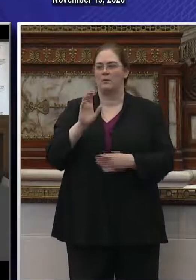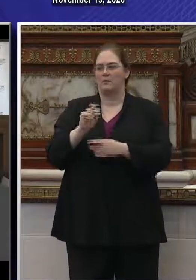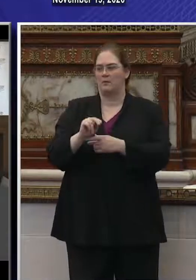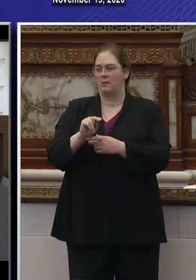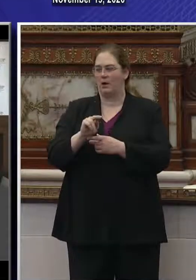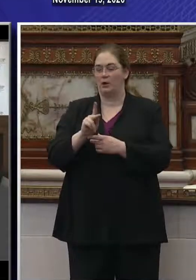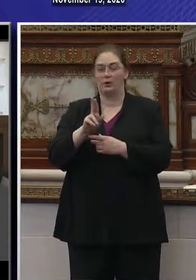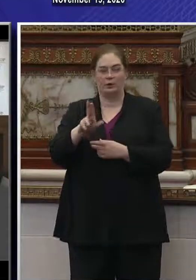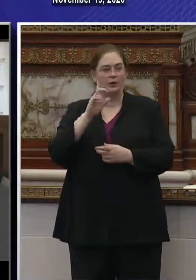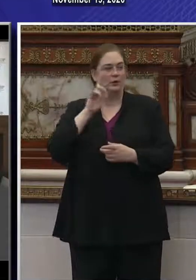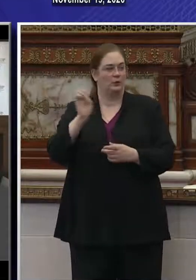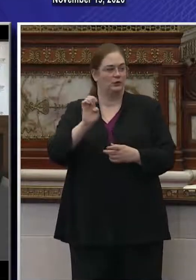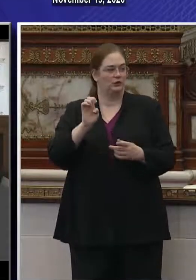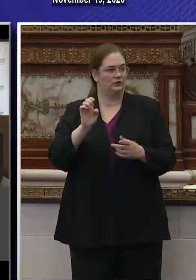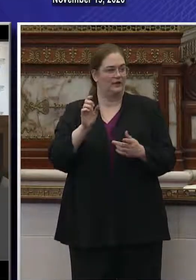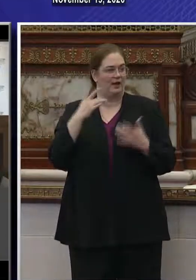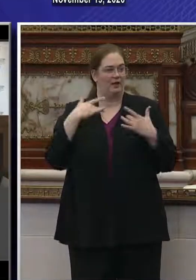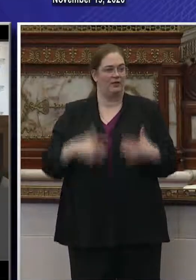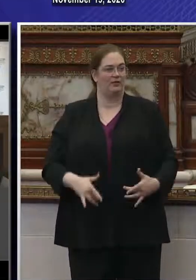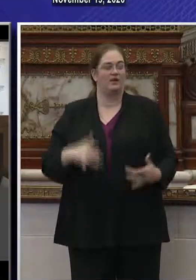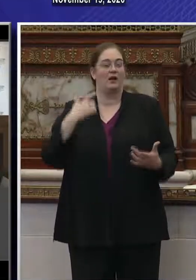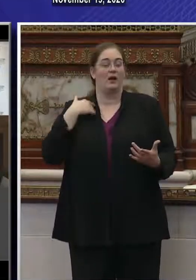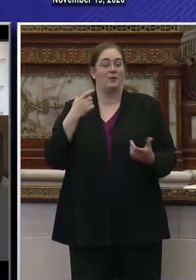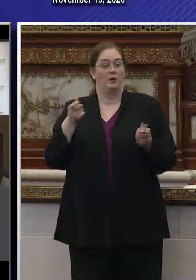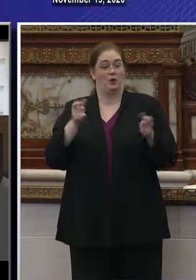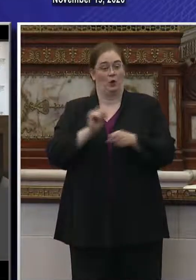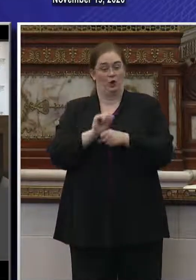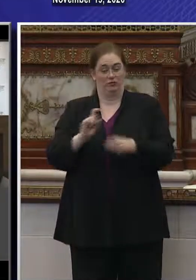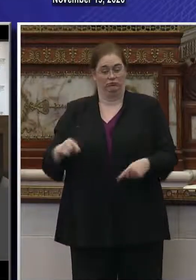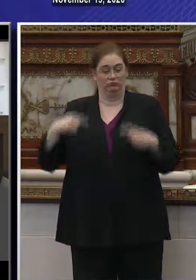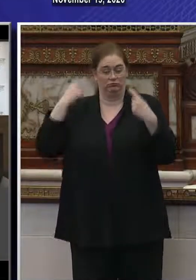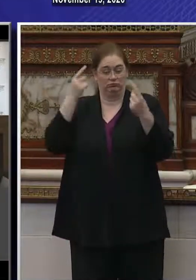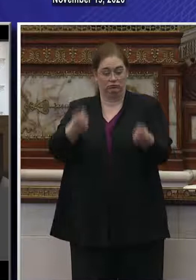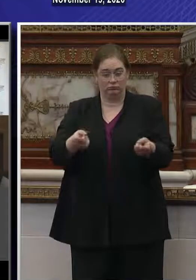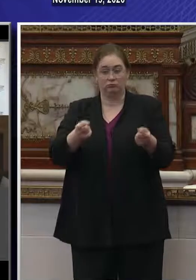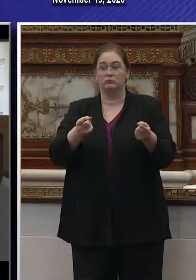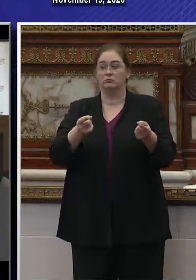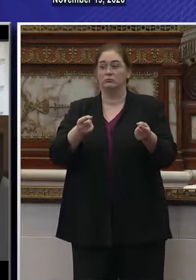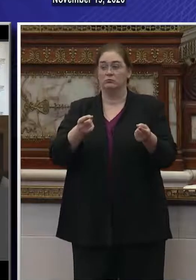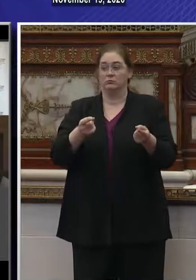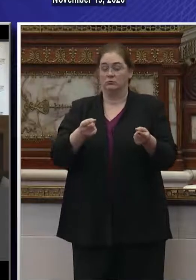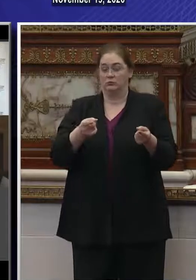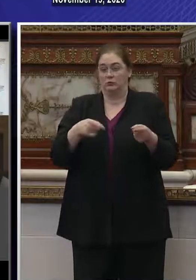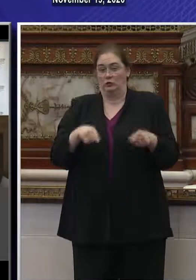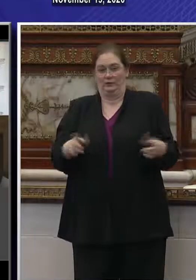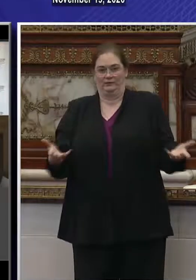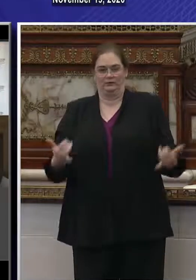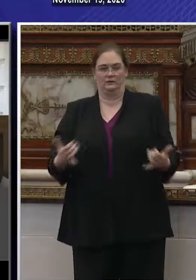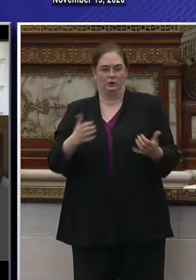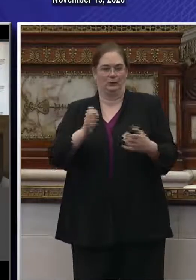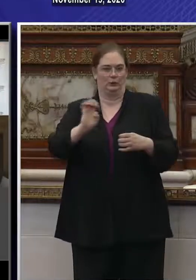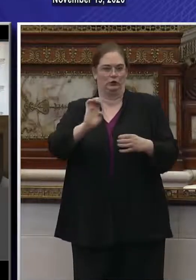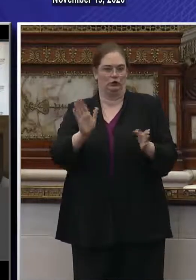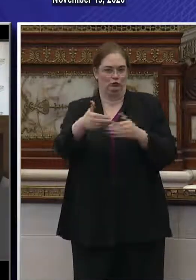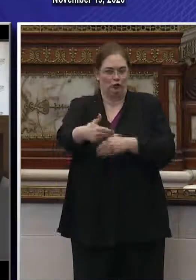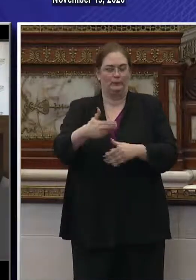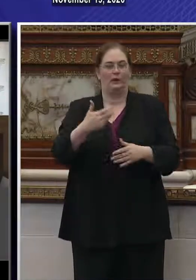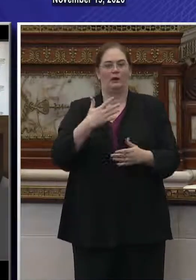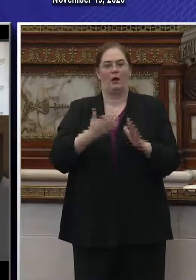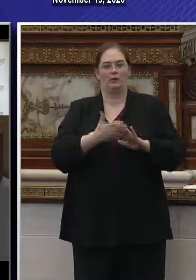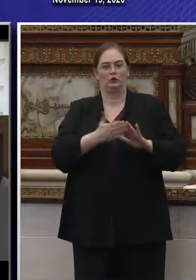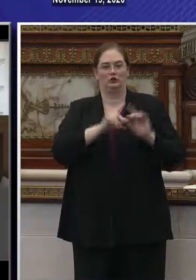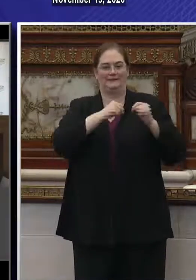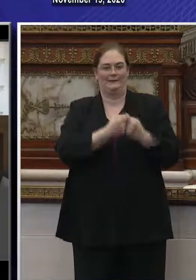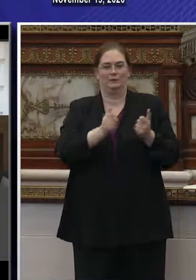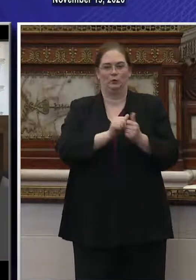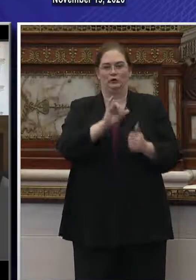emergency medicine physician. I've been working throughout this pandemic in the emergency room, and I'm on the operation team for